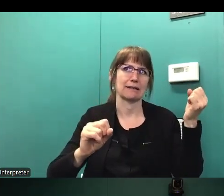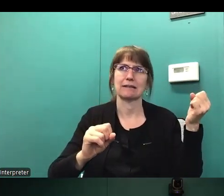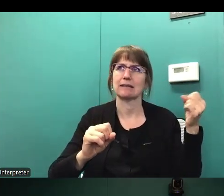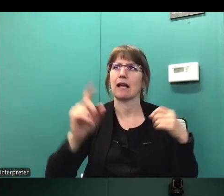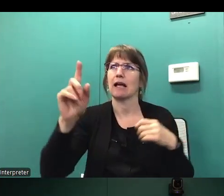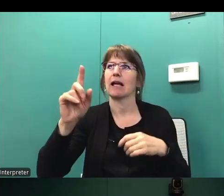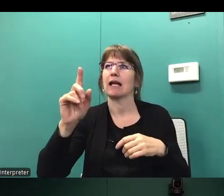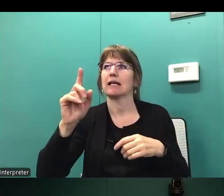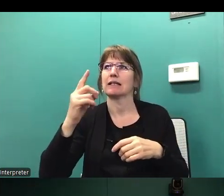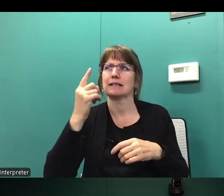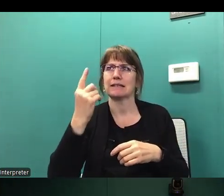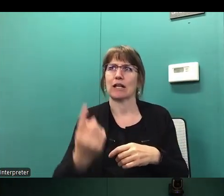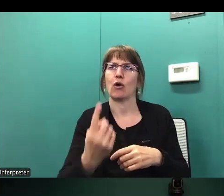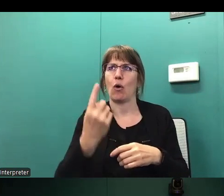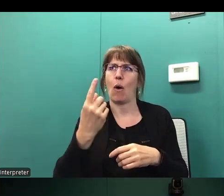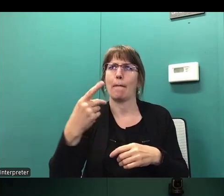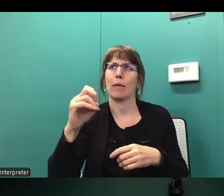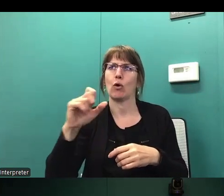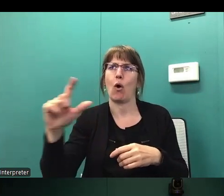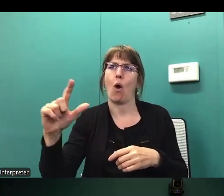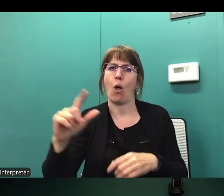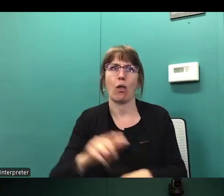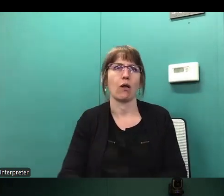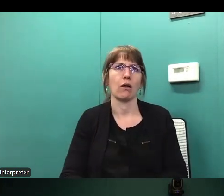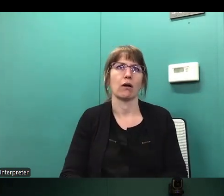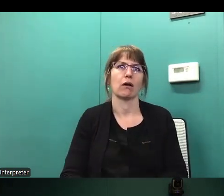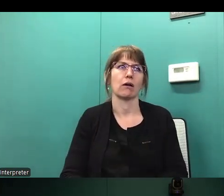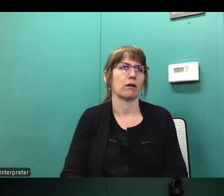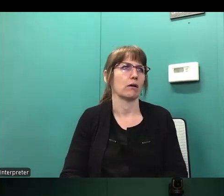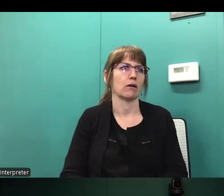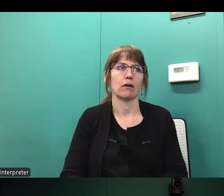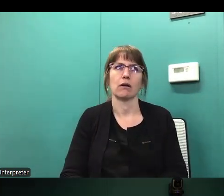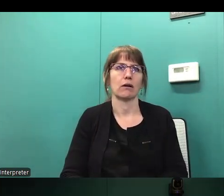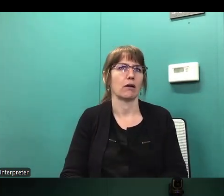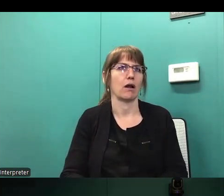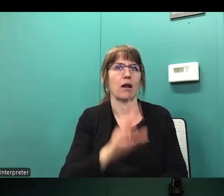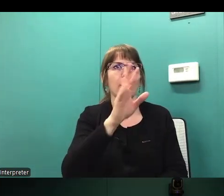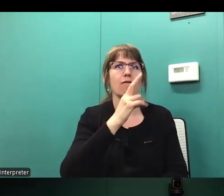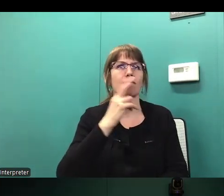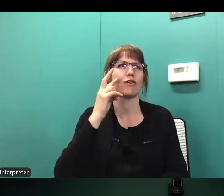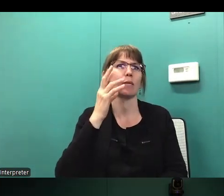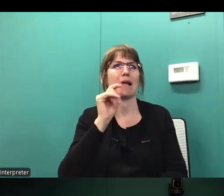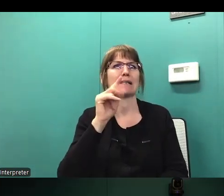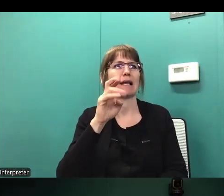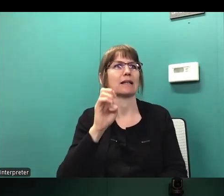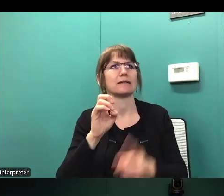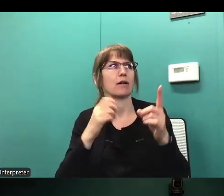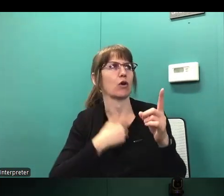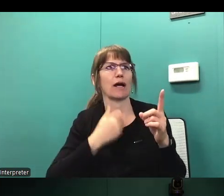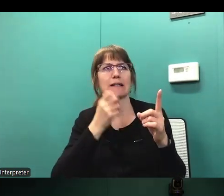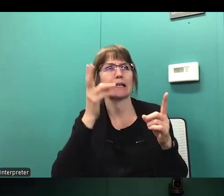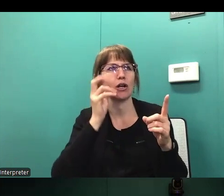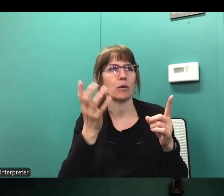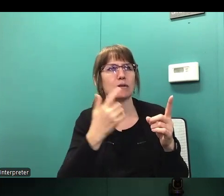Single plural. Verb agreement. Is. Yeah, the verb tense. The what? I'm sorry, I don't hear very well. Plural versus